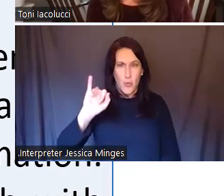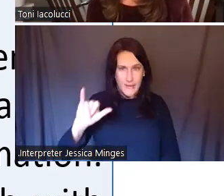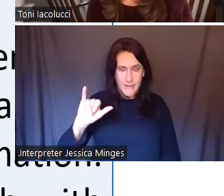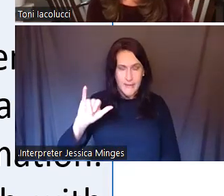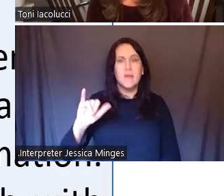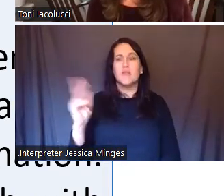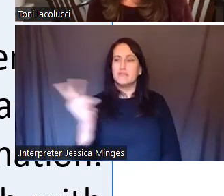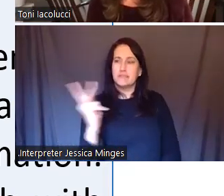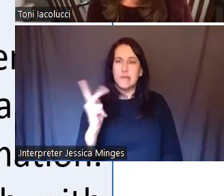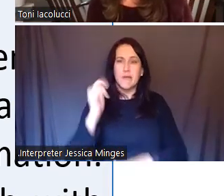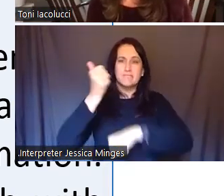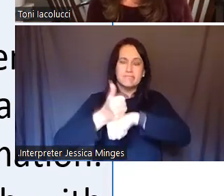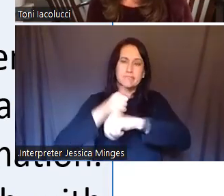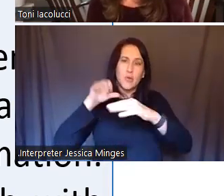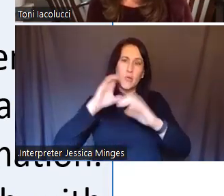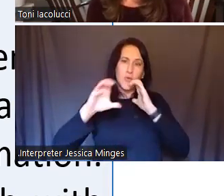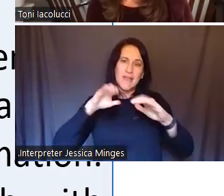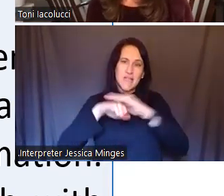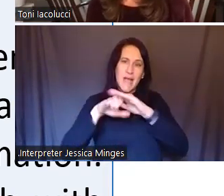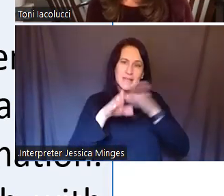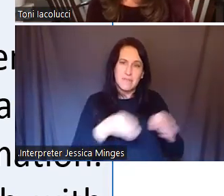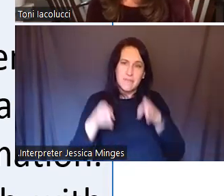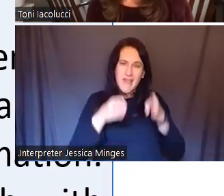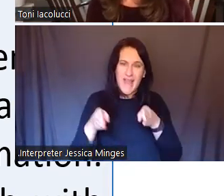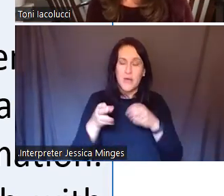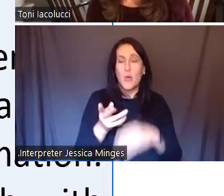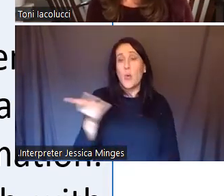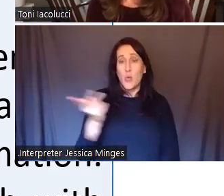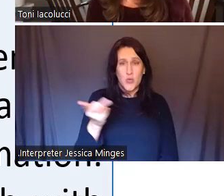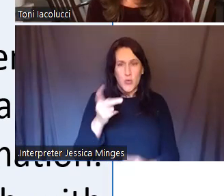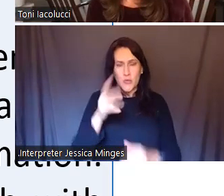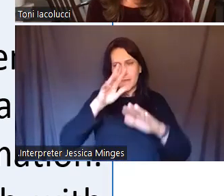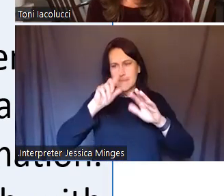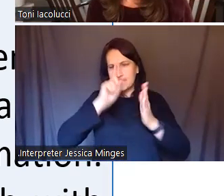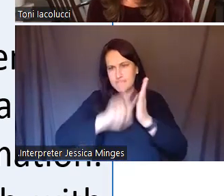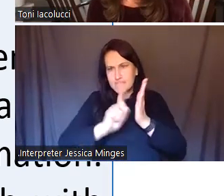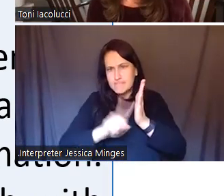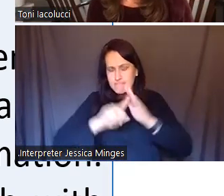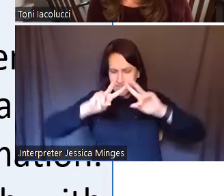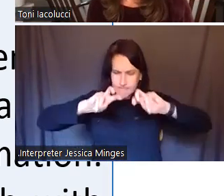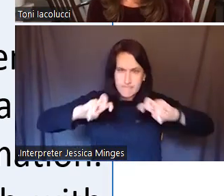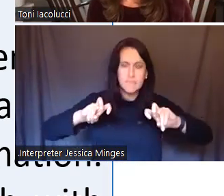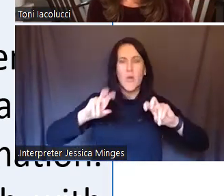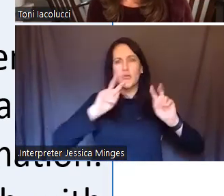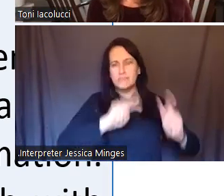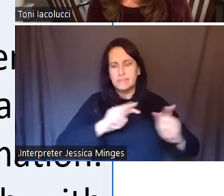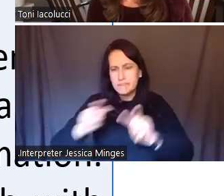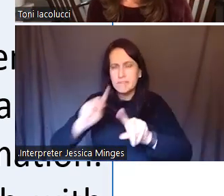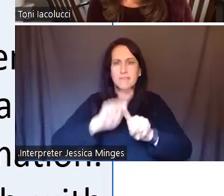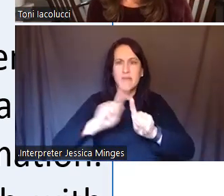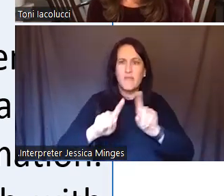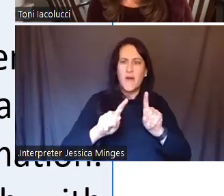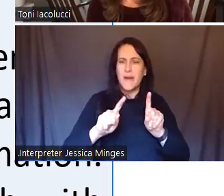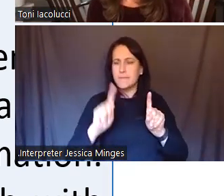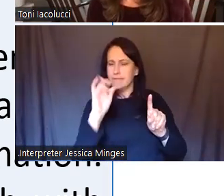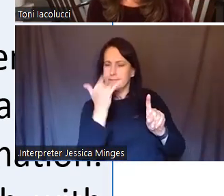the communication access plan. They did a lot of digging, looking at various characteristics